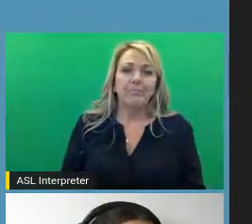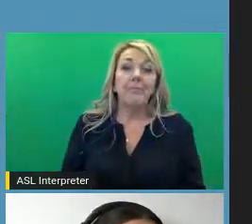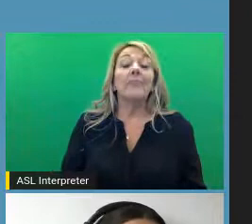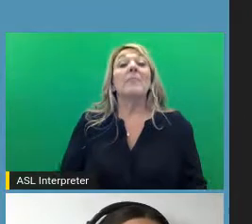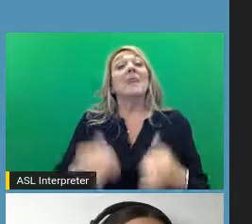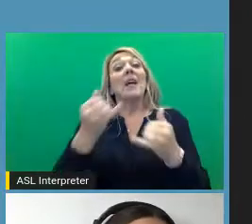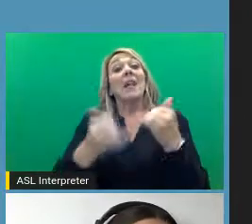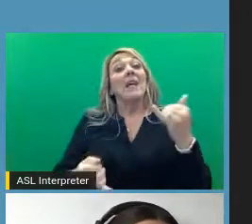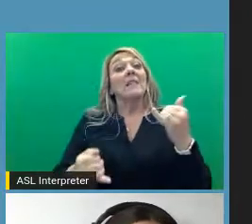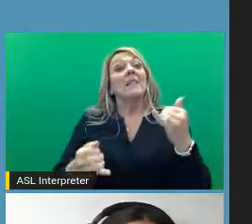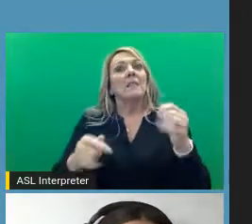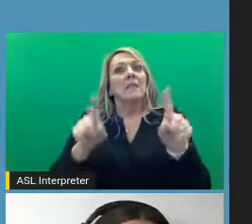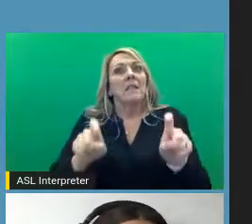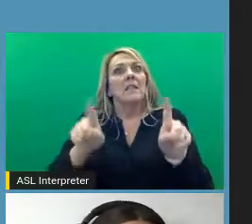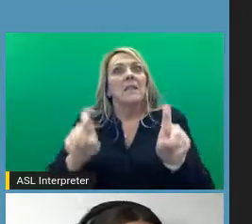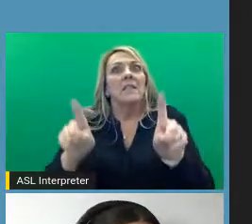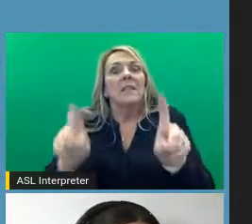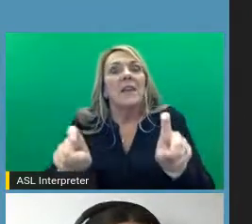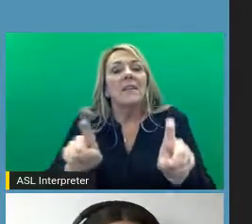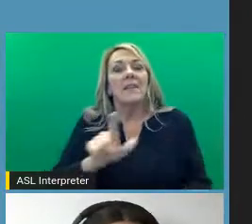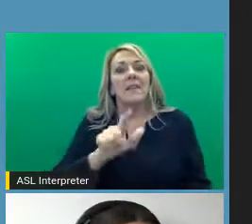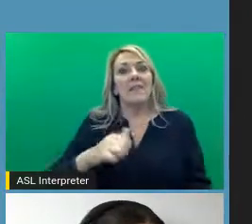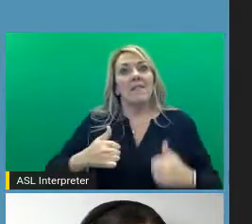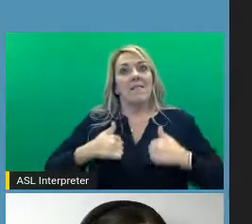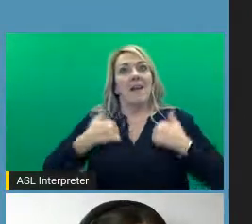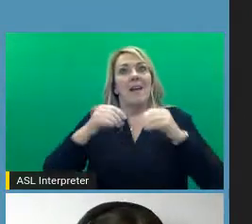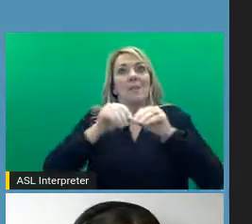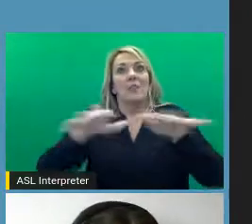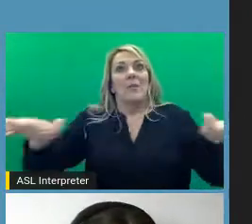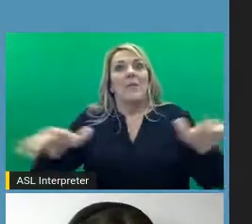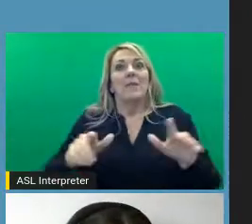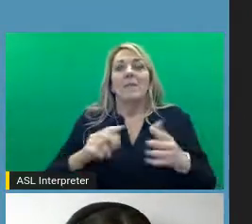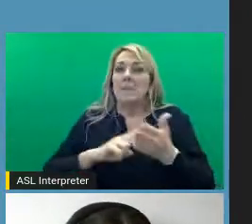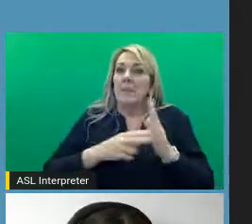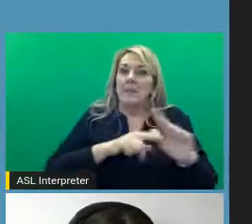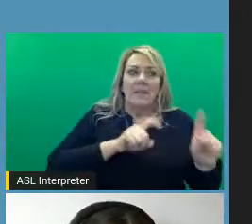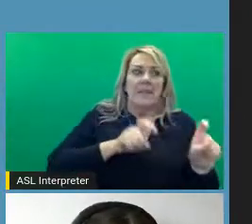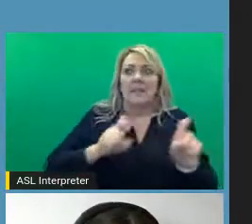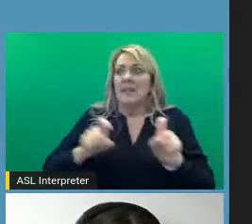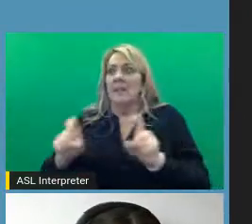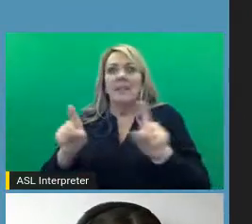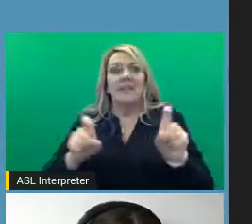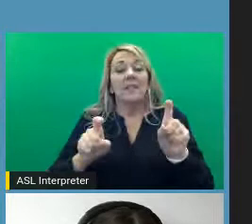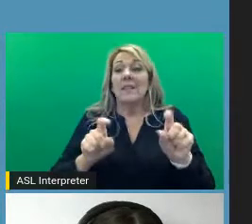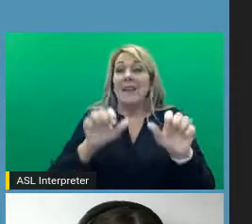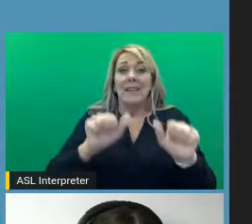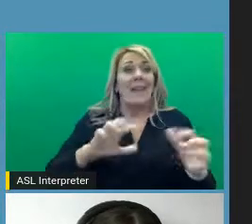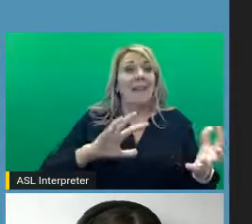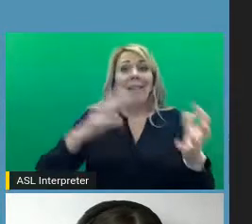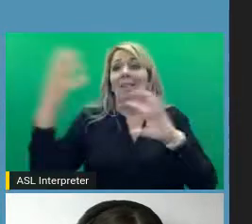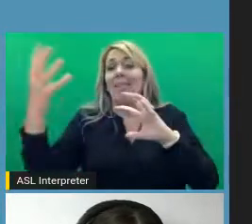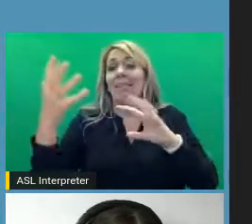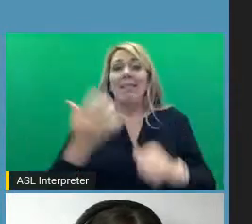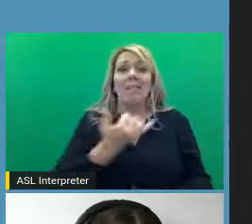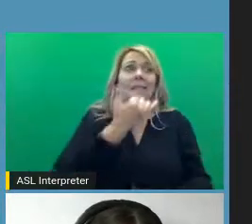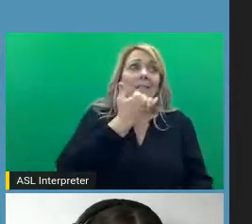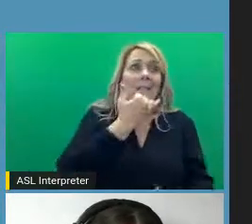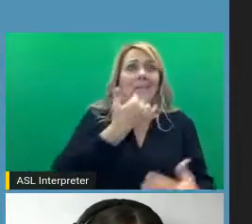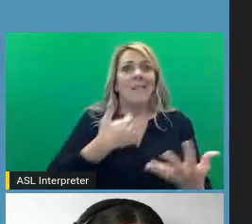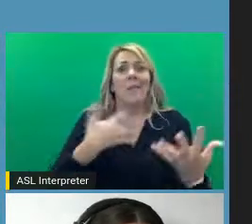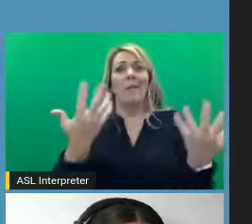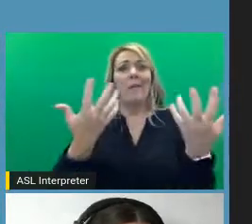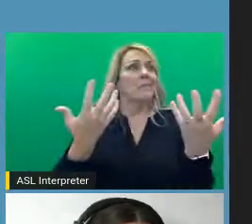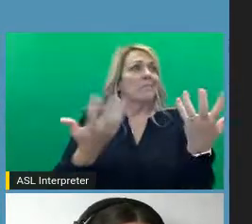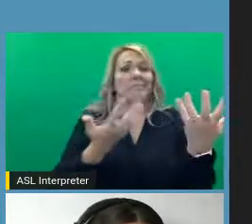Lastly, test, test, test. Live streaming means test, test, test. Things go wrong. Things don't work as